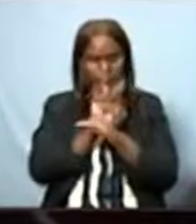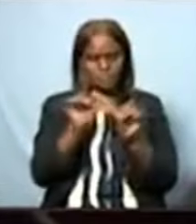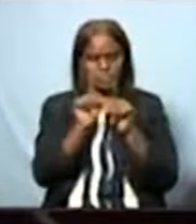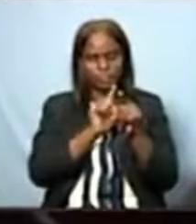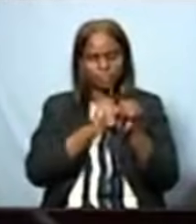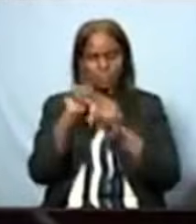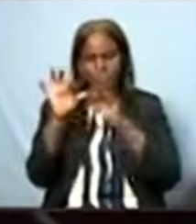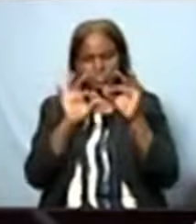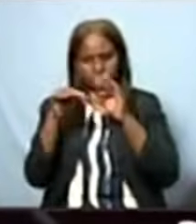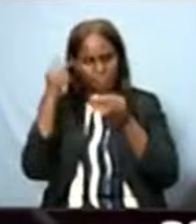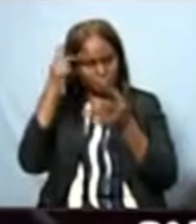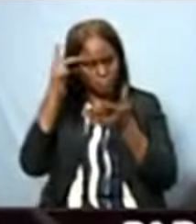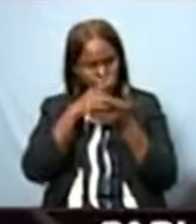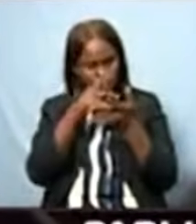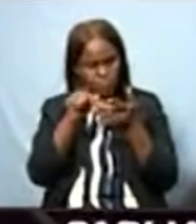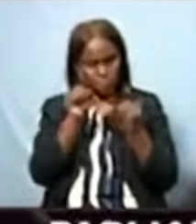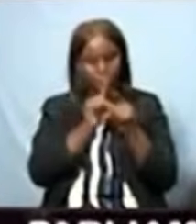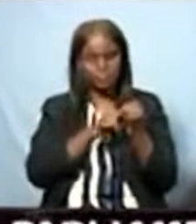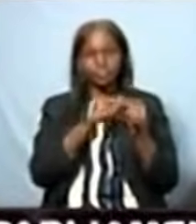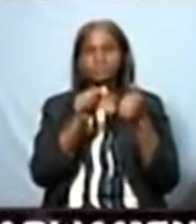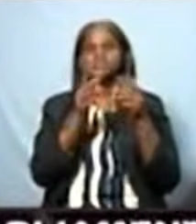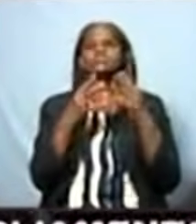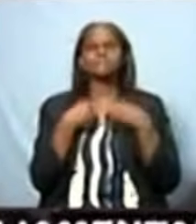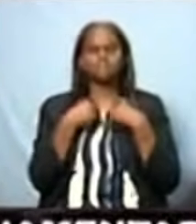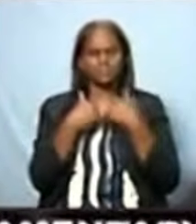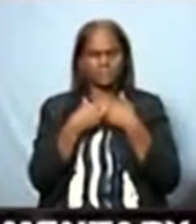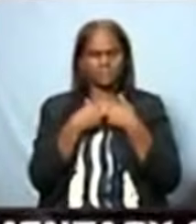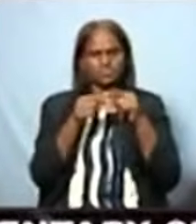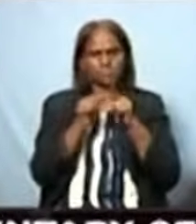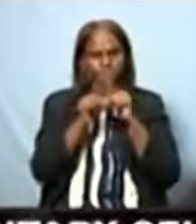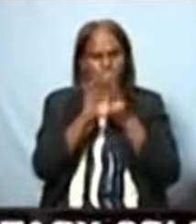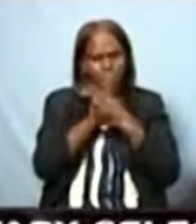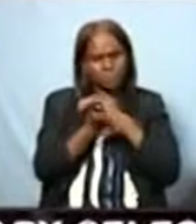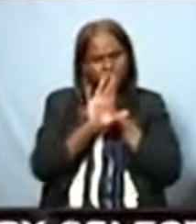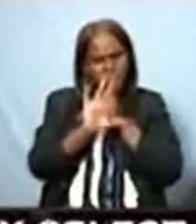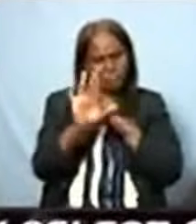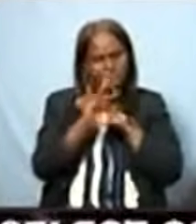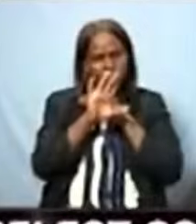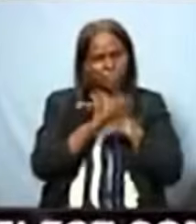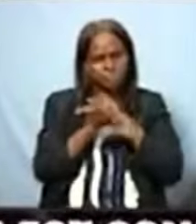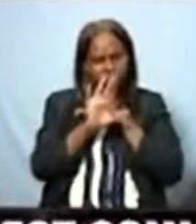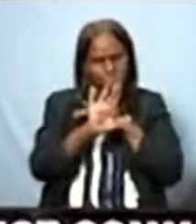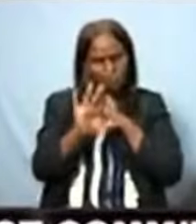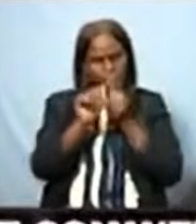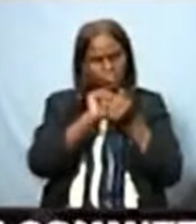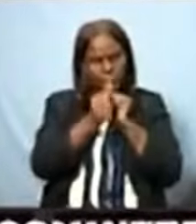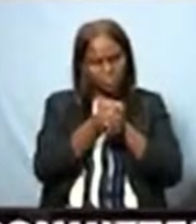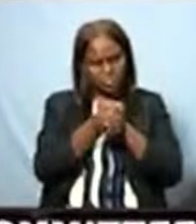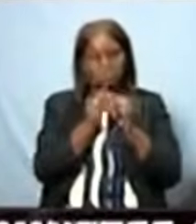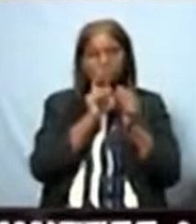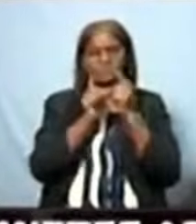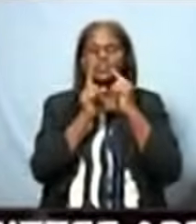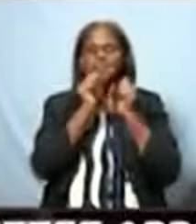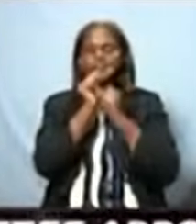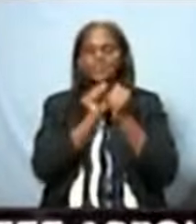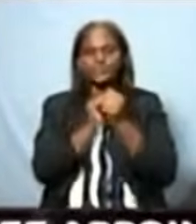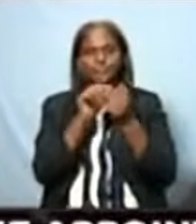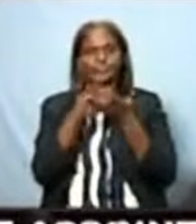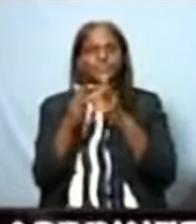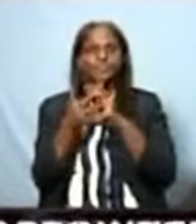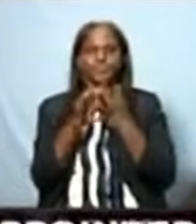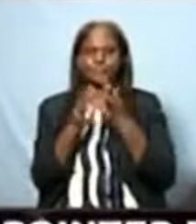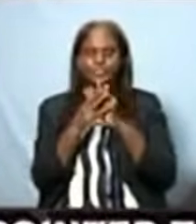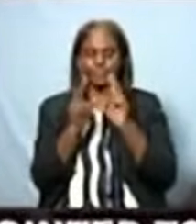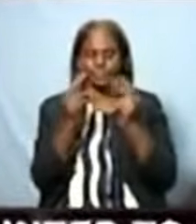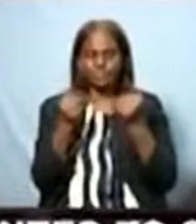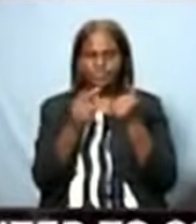and choosing political party is accommodated under the article talking about association.